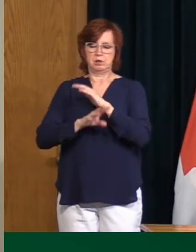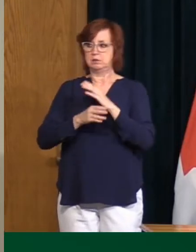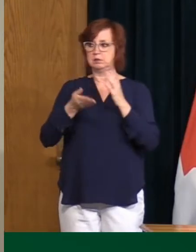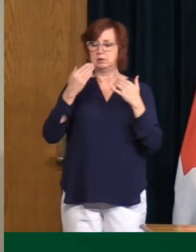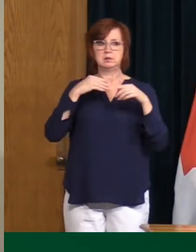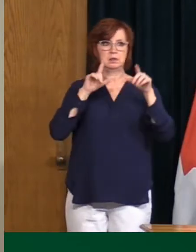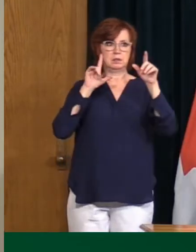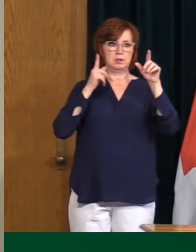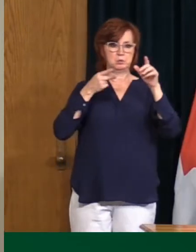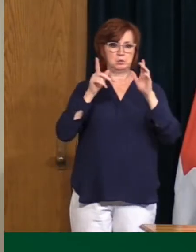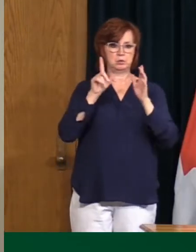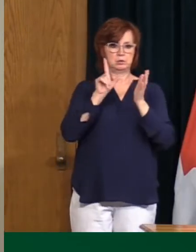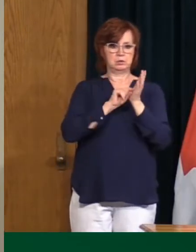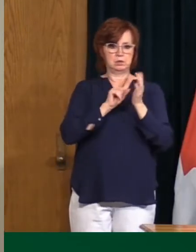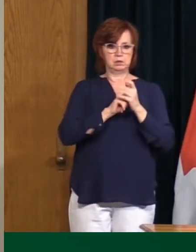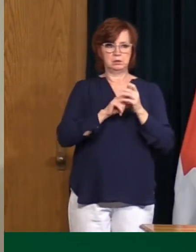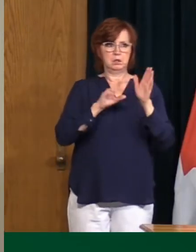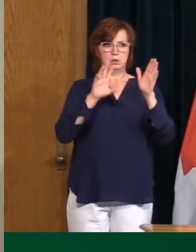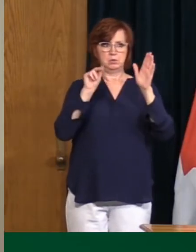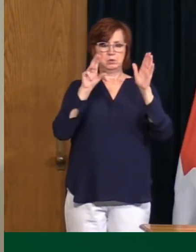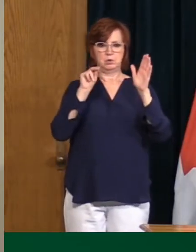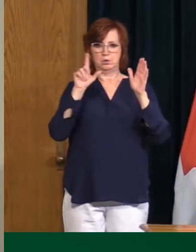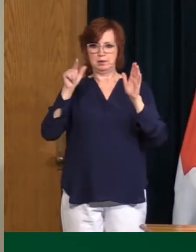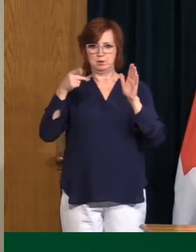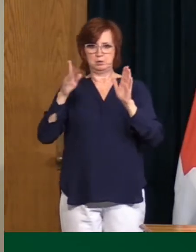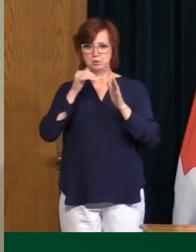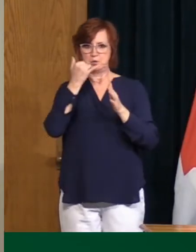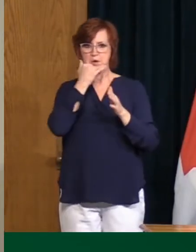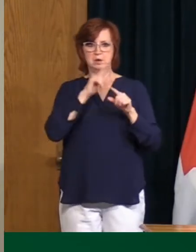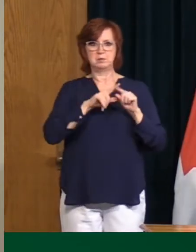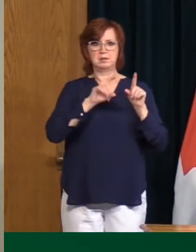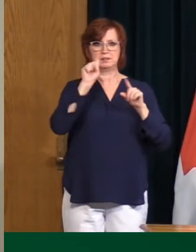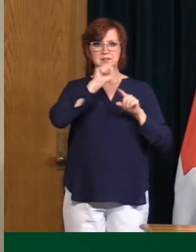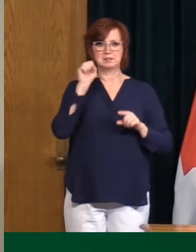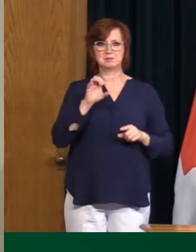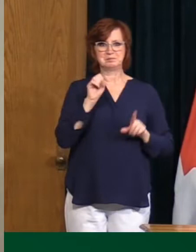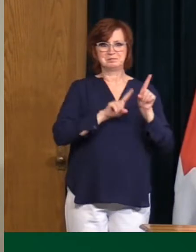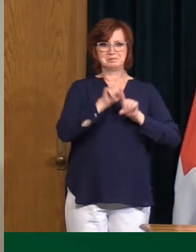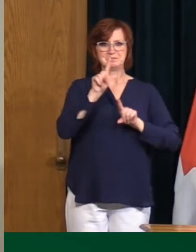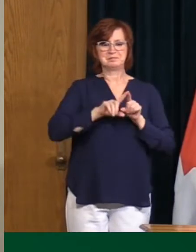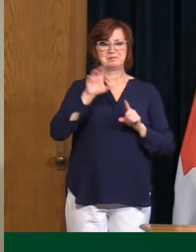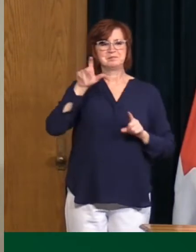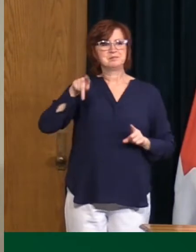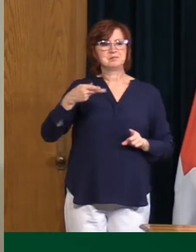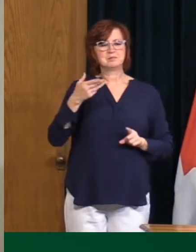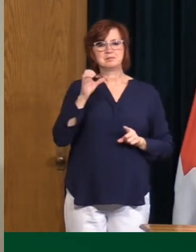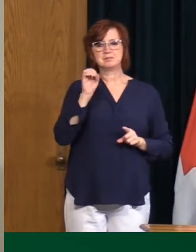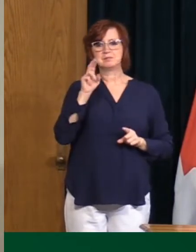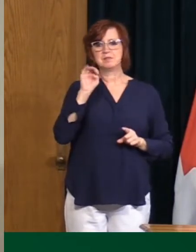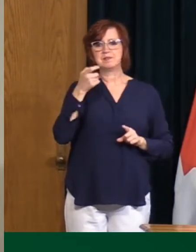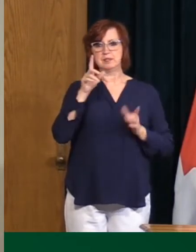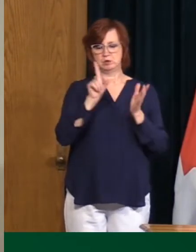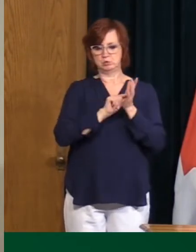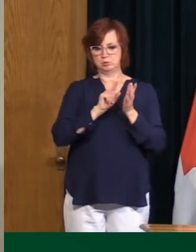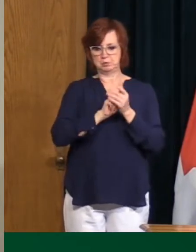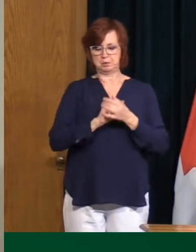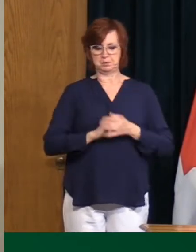Hi there, Saskatoon, Star Phoenix, actually. But I'm phoning. I was hoping to ask